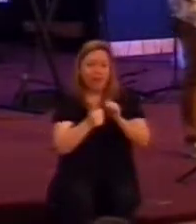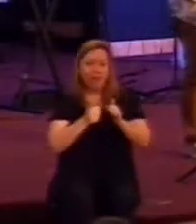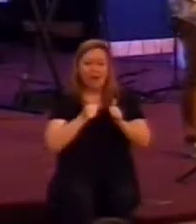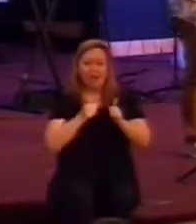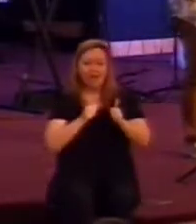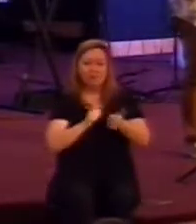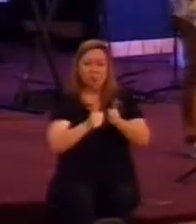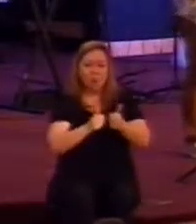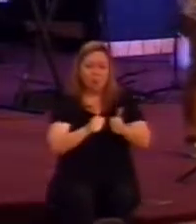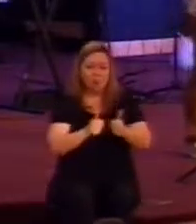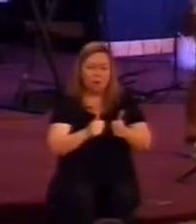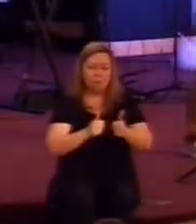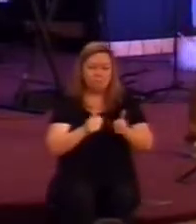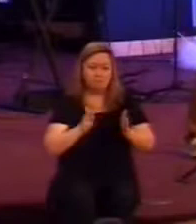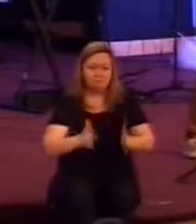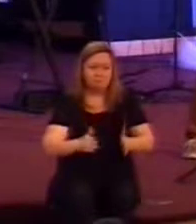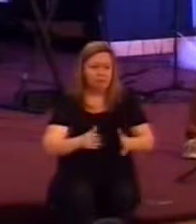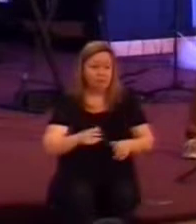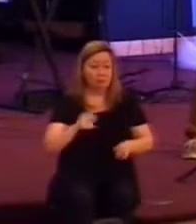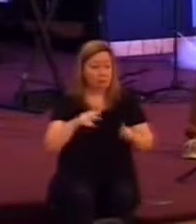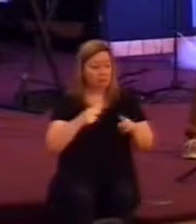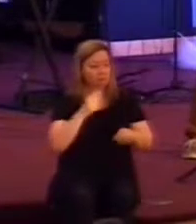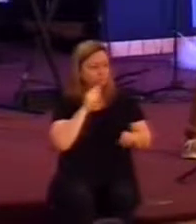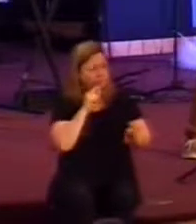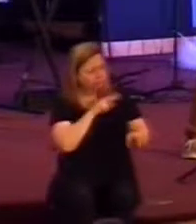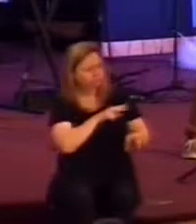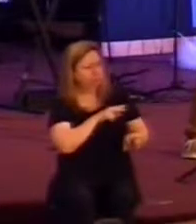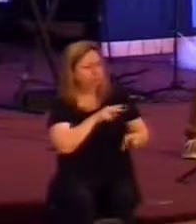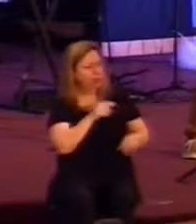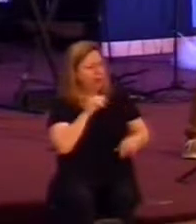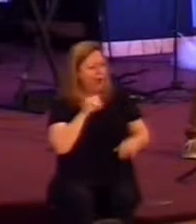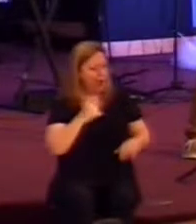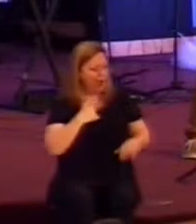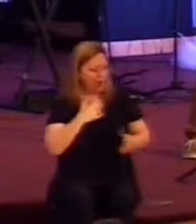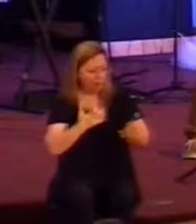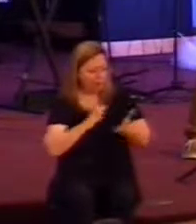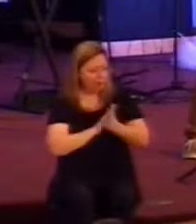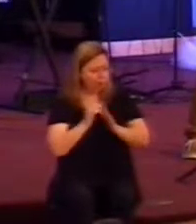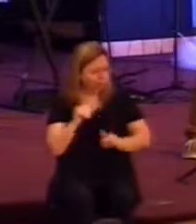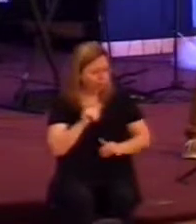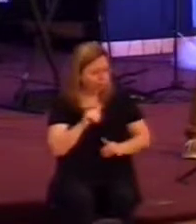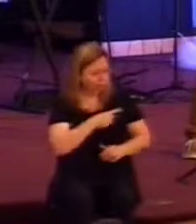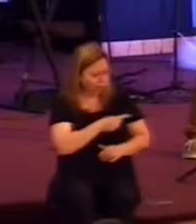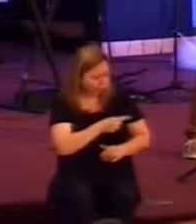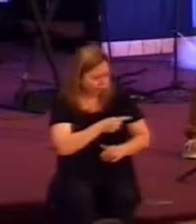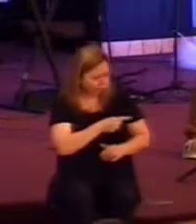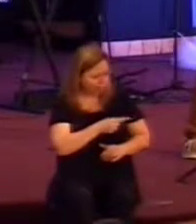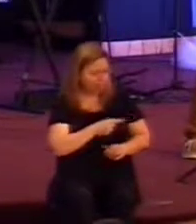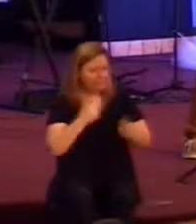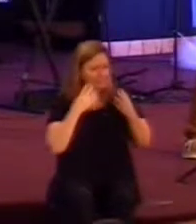athletes, whatever. People look at that person and they say, man, I would love to be that person. I want to be